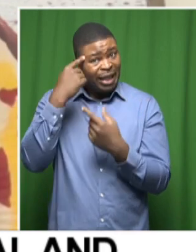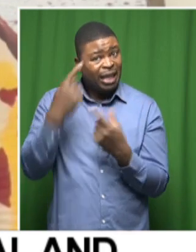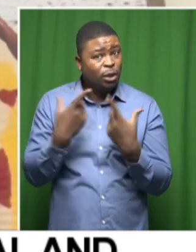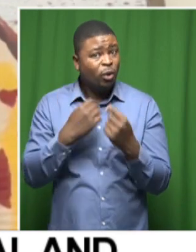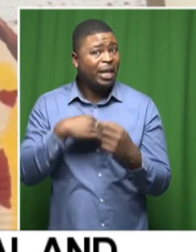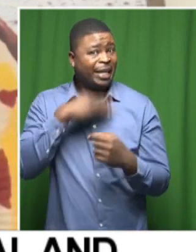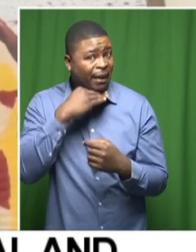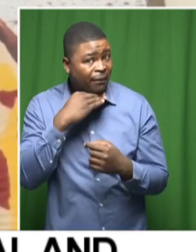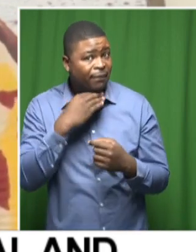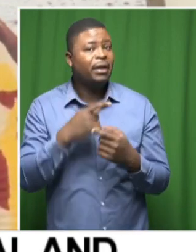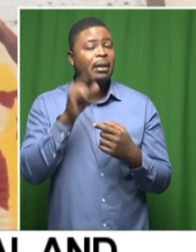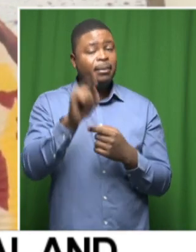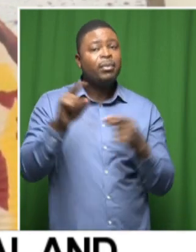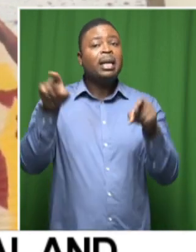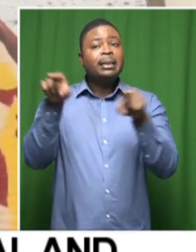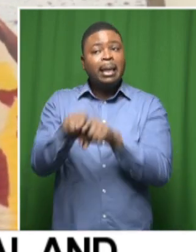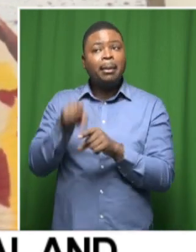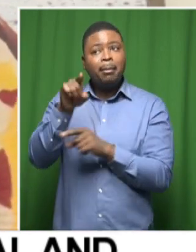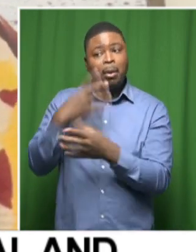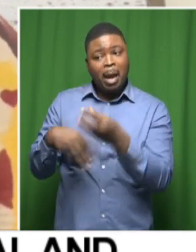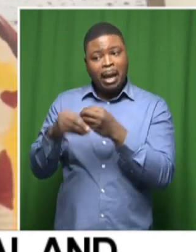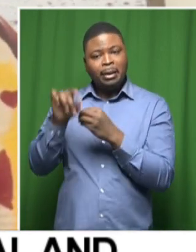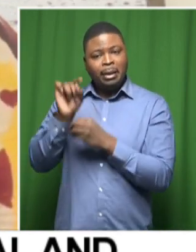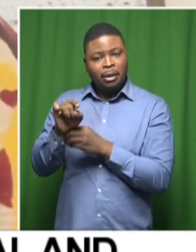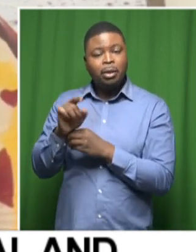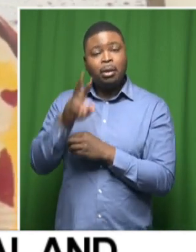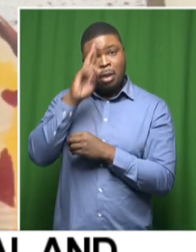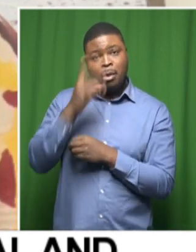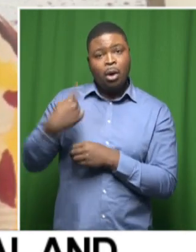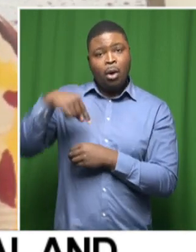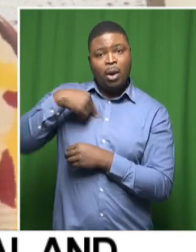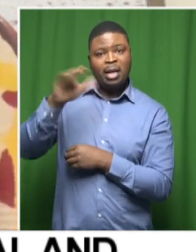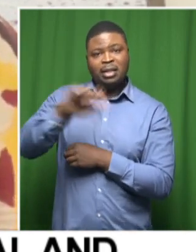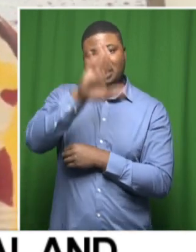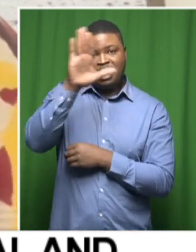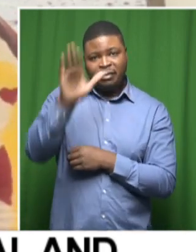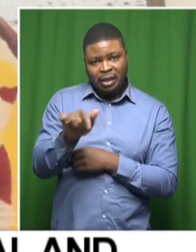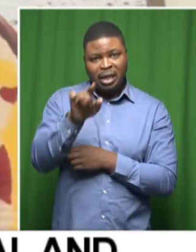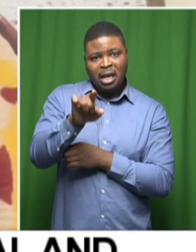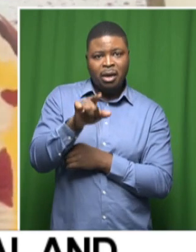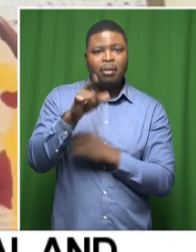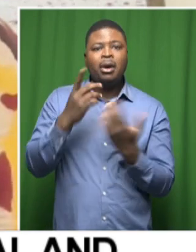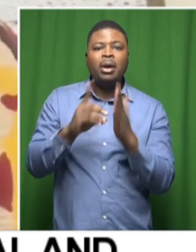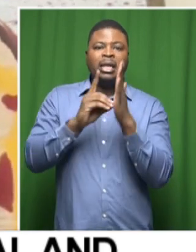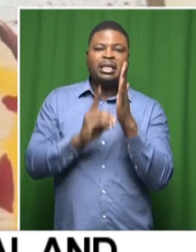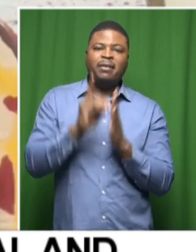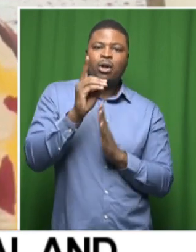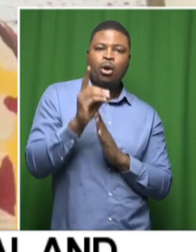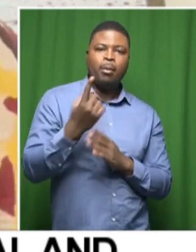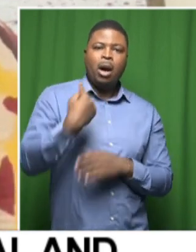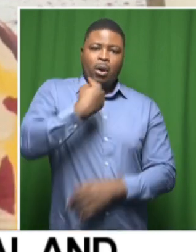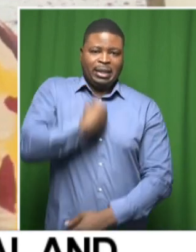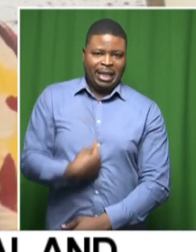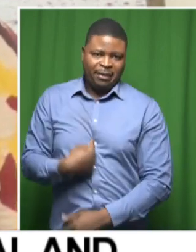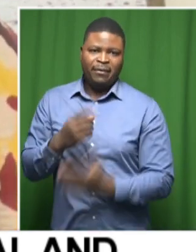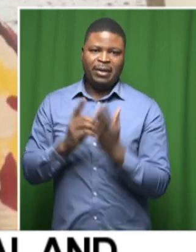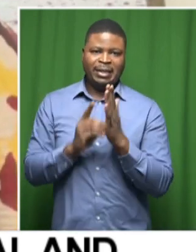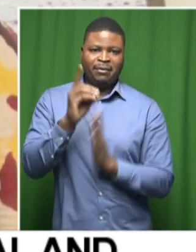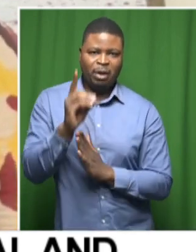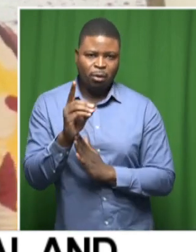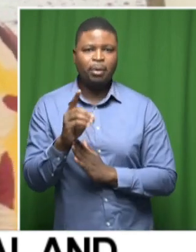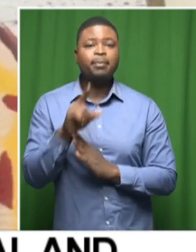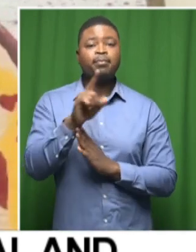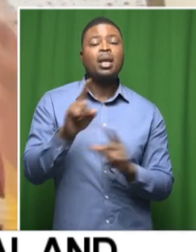to weave into this, we as a country have developed ourselves or positioned ourselves as a developmental state.